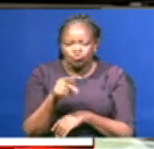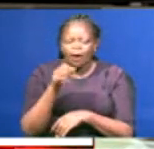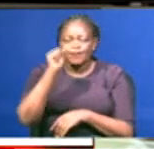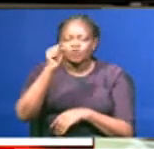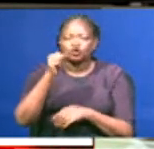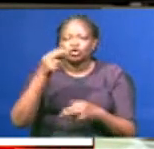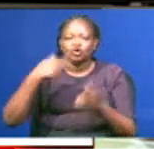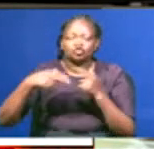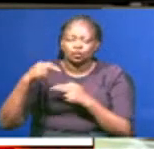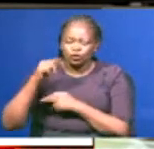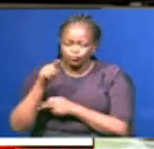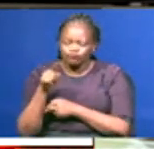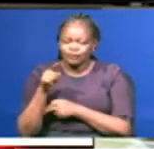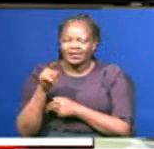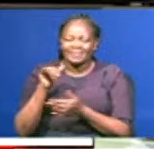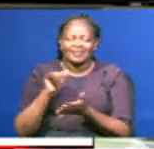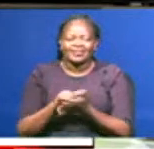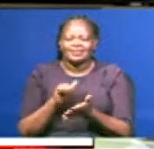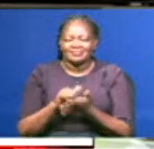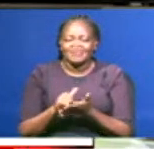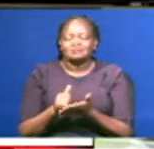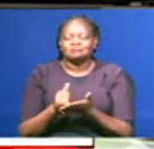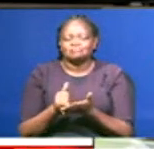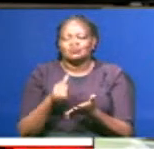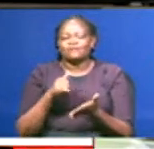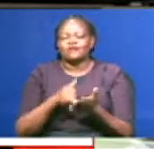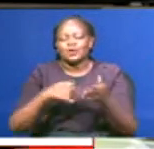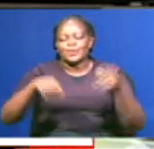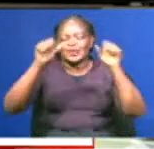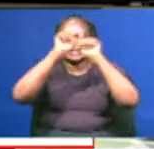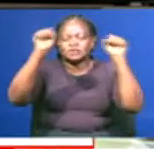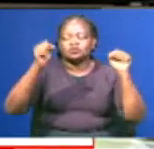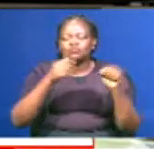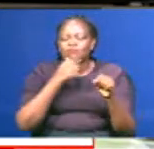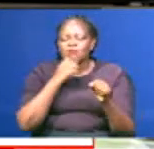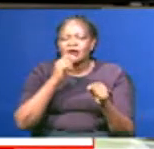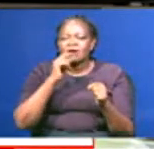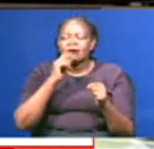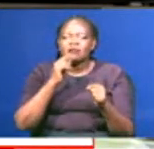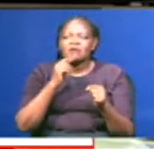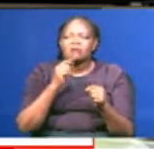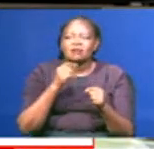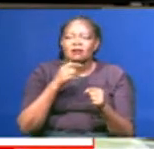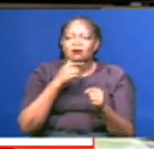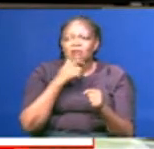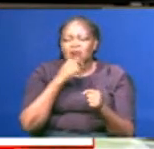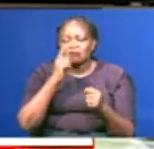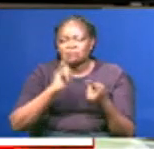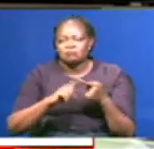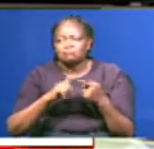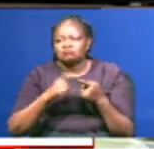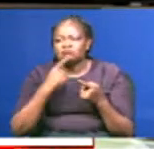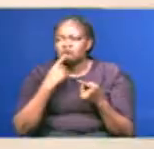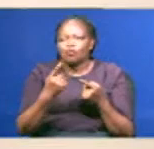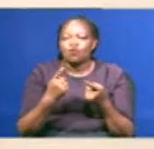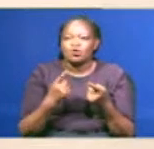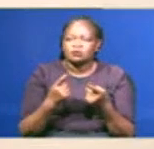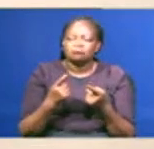that cut across the regimes of President Jomo Kenyatta all the way to President Daniel Toroitich Arap Moi.